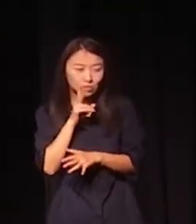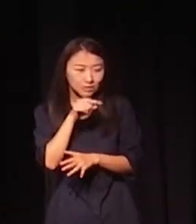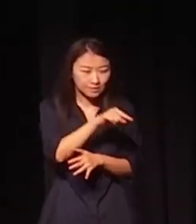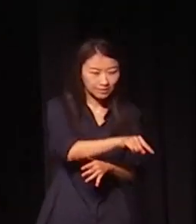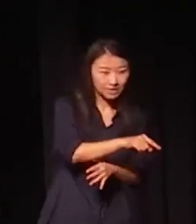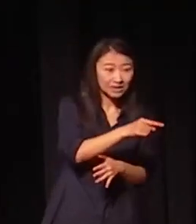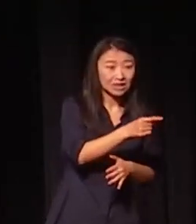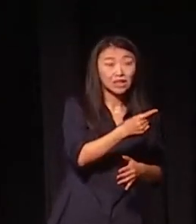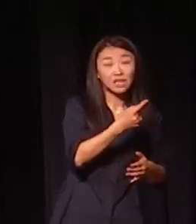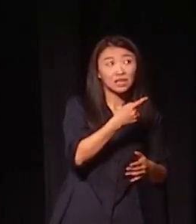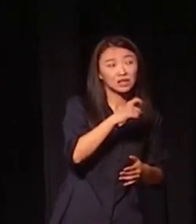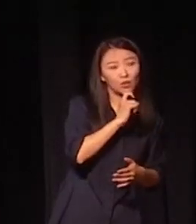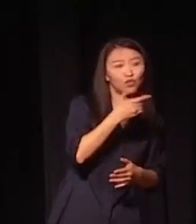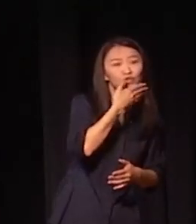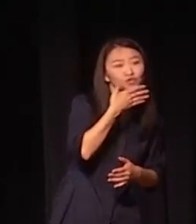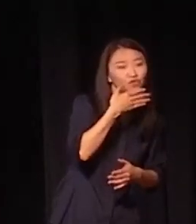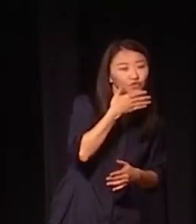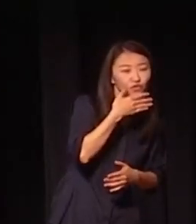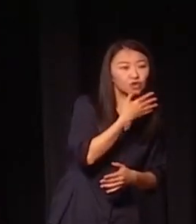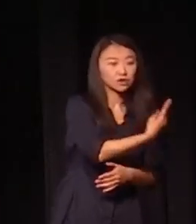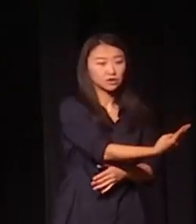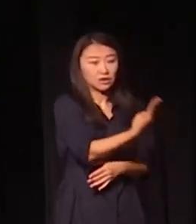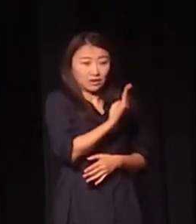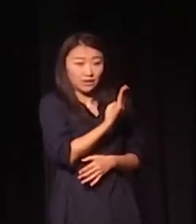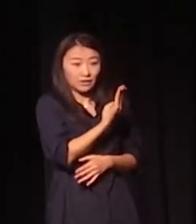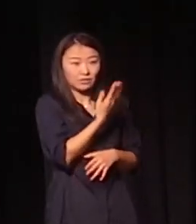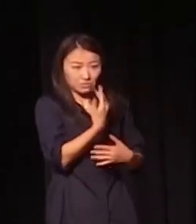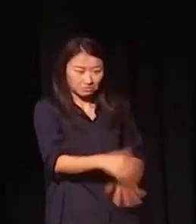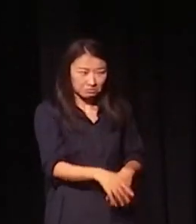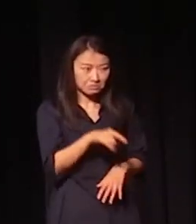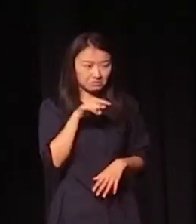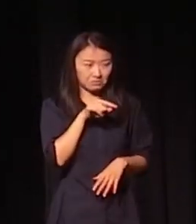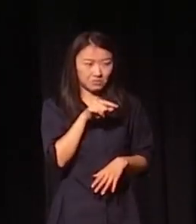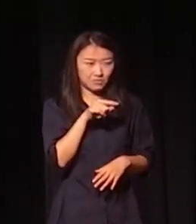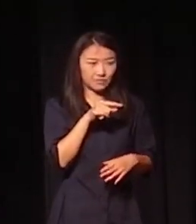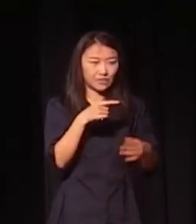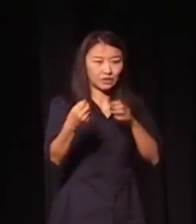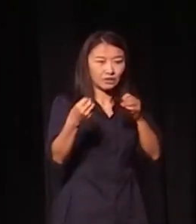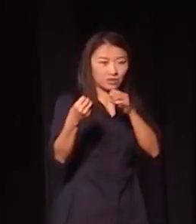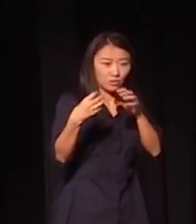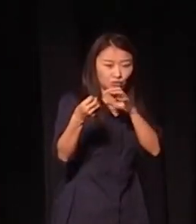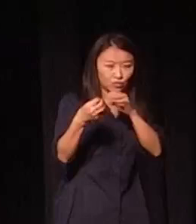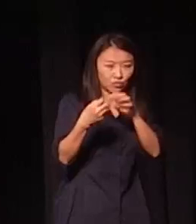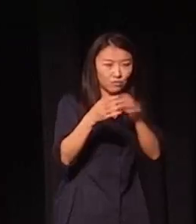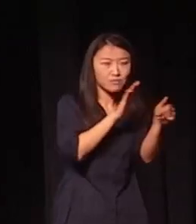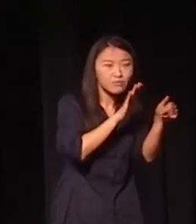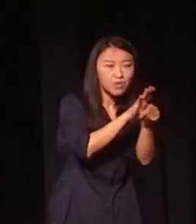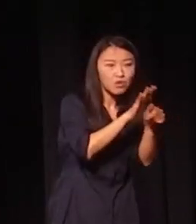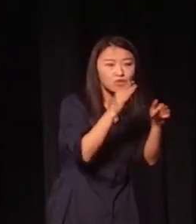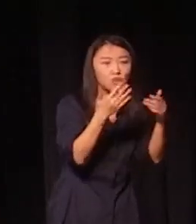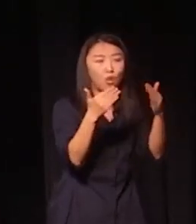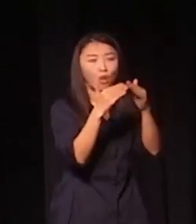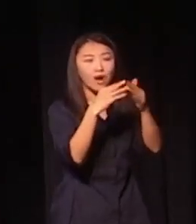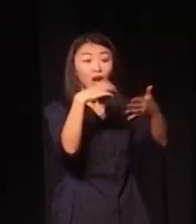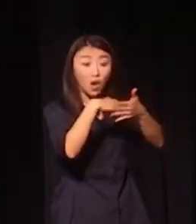this for young people, whether there's this experience of brokering can be considered an asset, like it's a gift